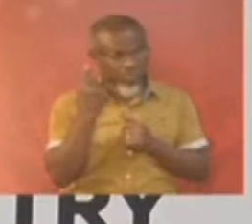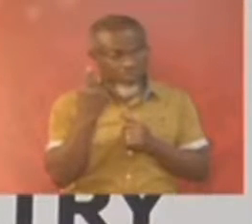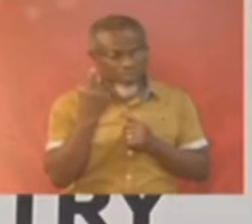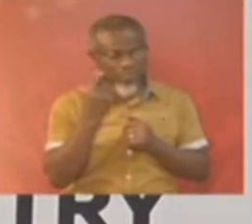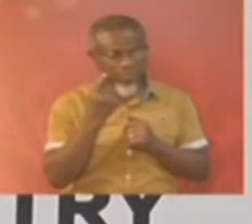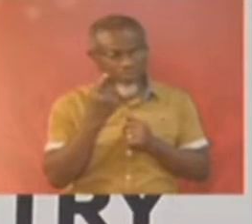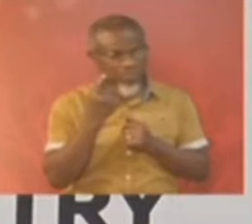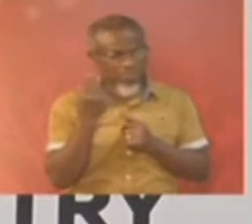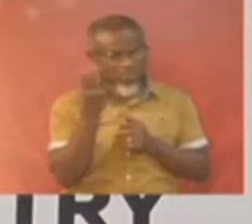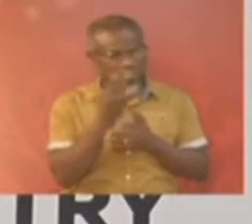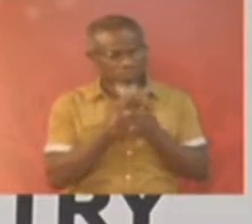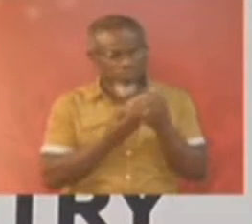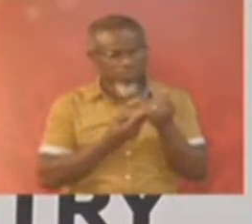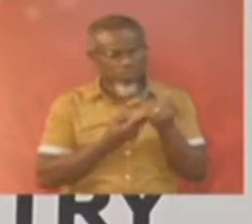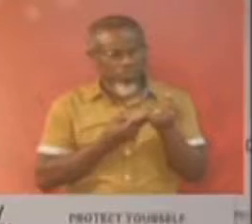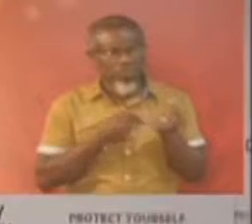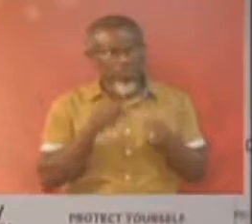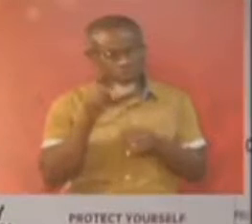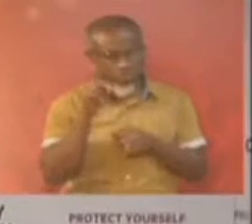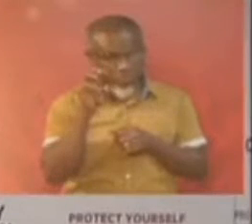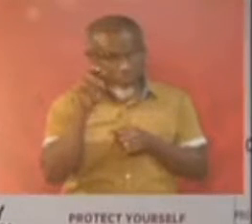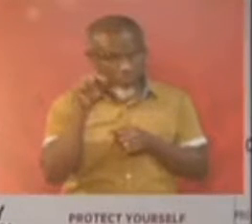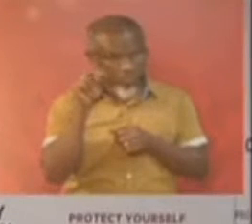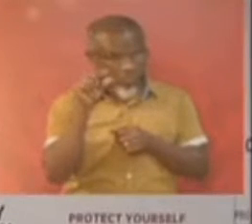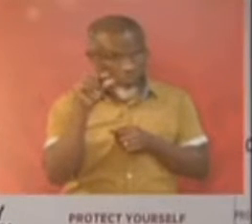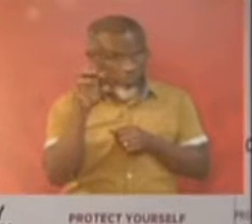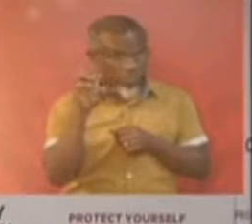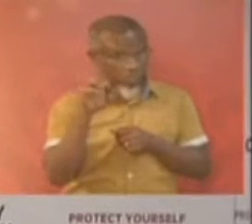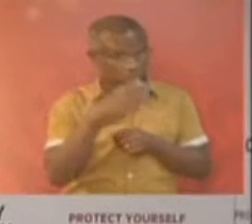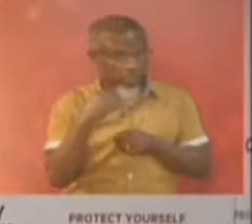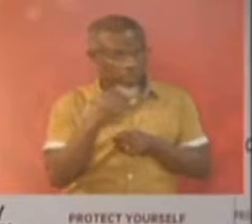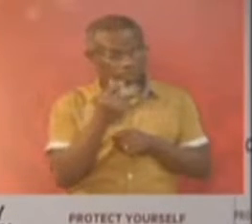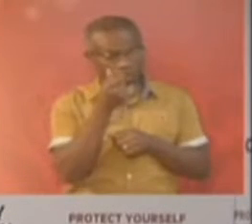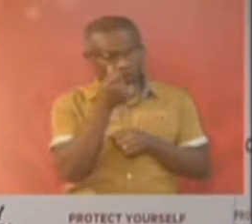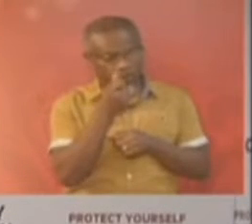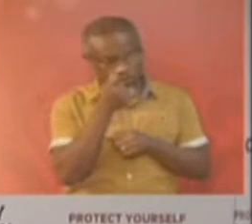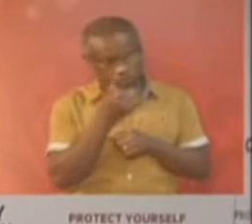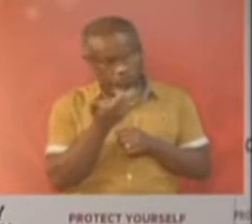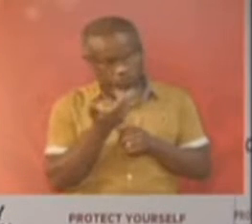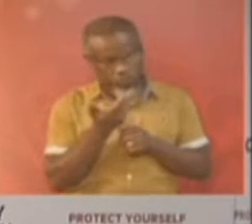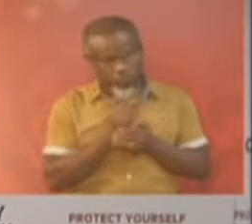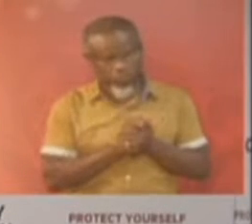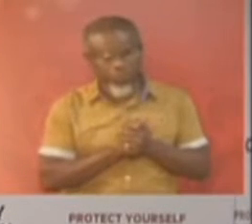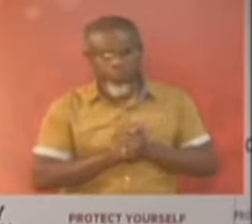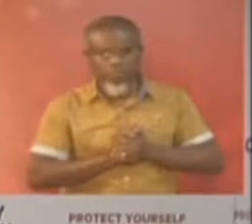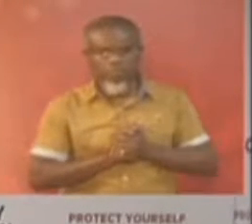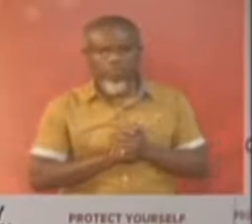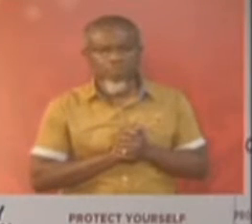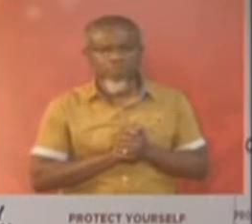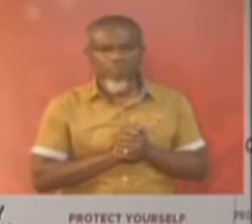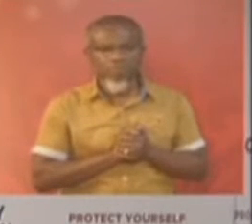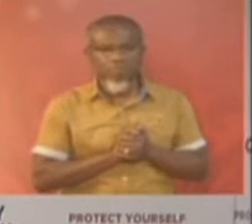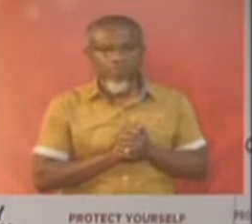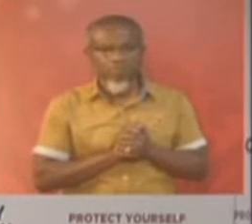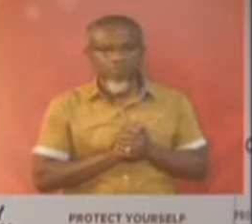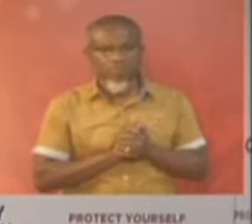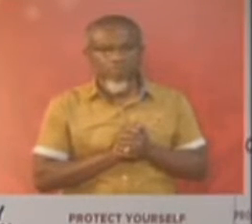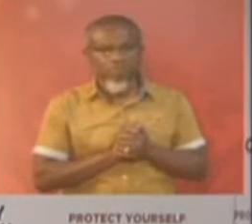dengue. Thank you very much. And CL Communications, we're ready for your questions now, please.